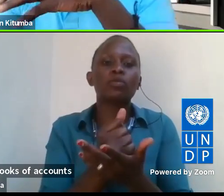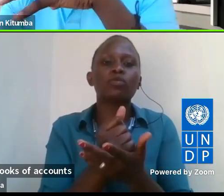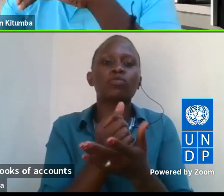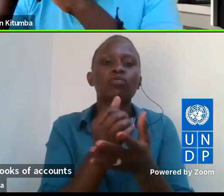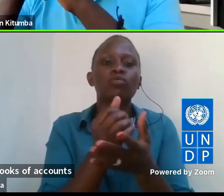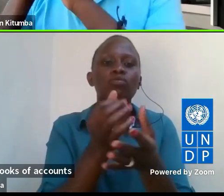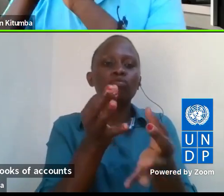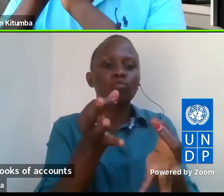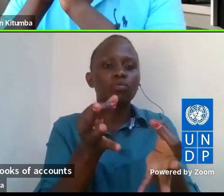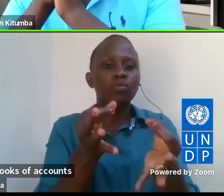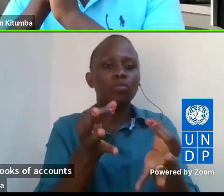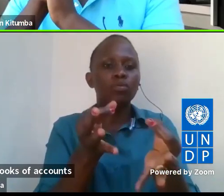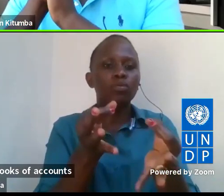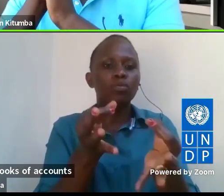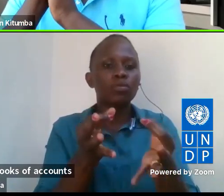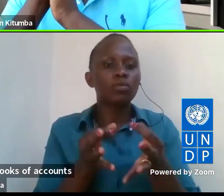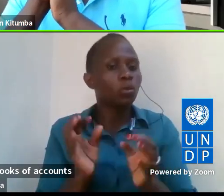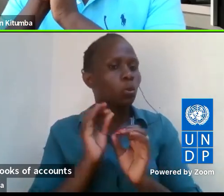these are things that banks look at